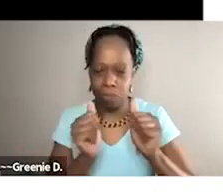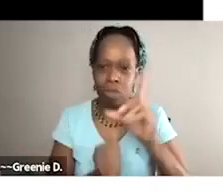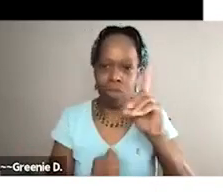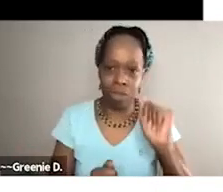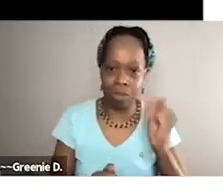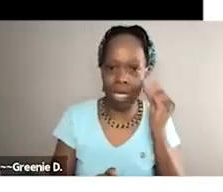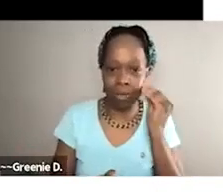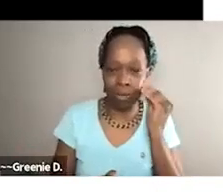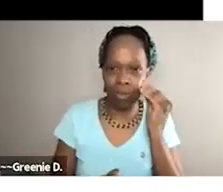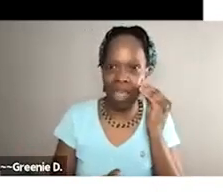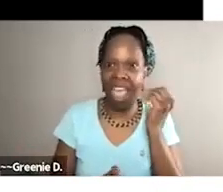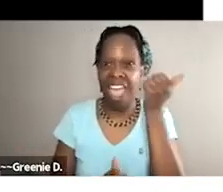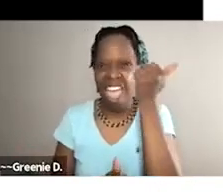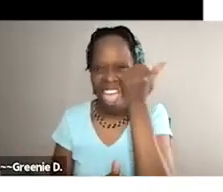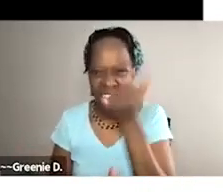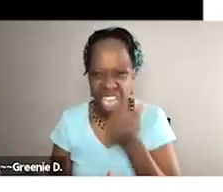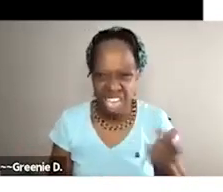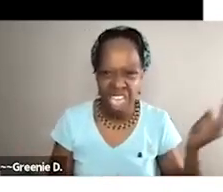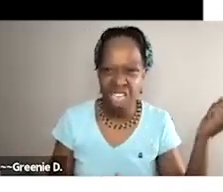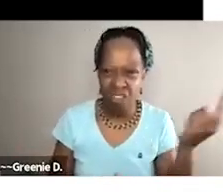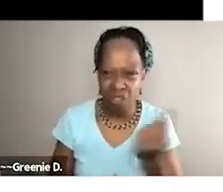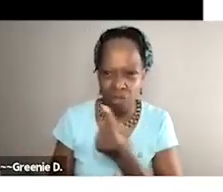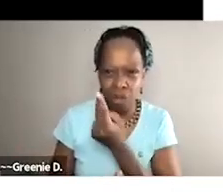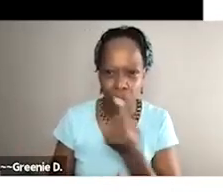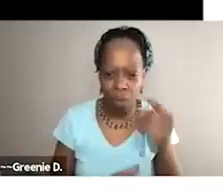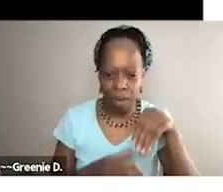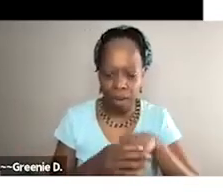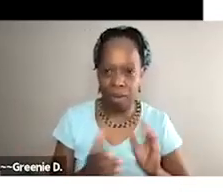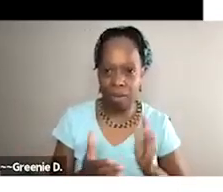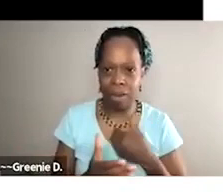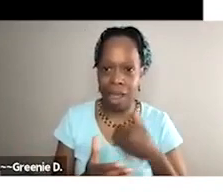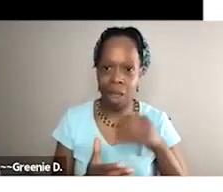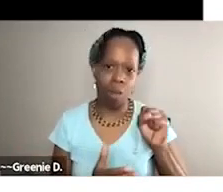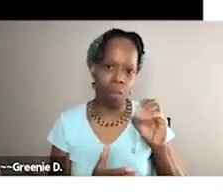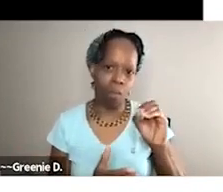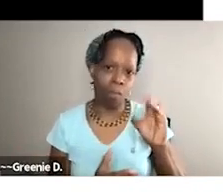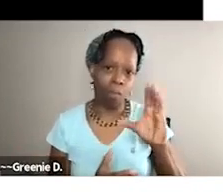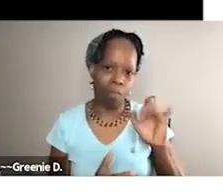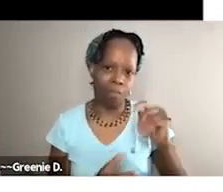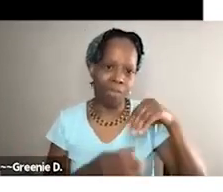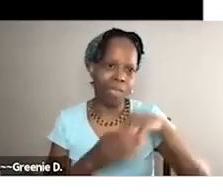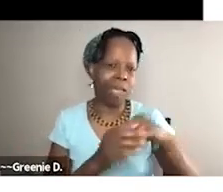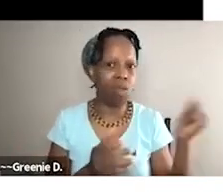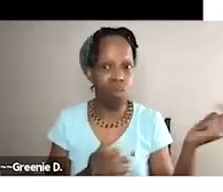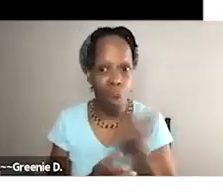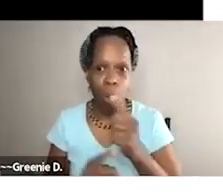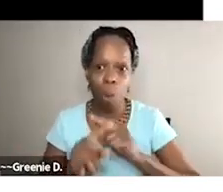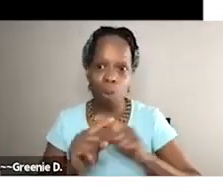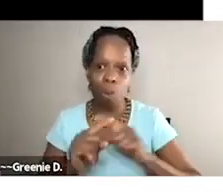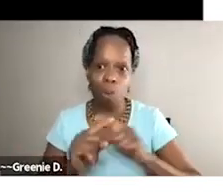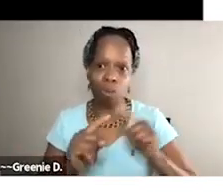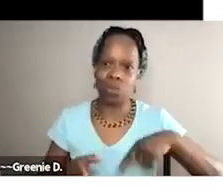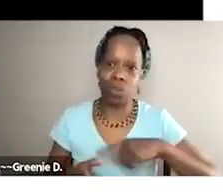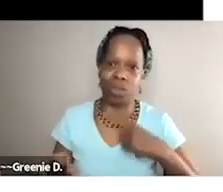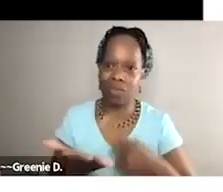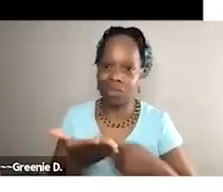literally everywhere in our society, in all of the ways that we've just talked about, through physical,